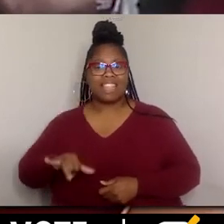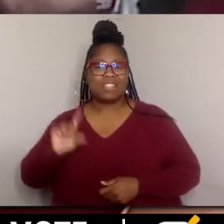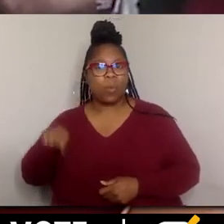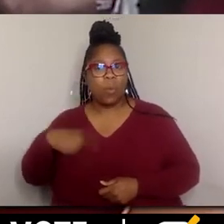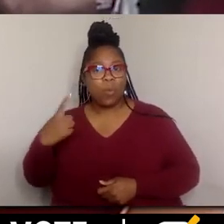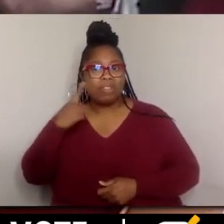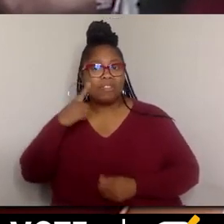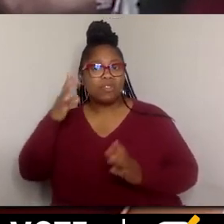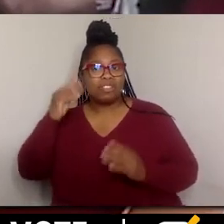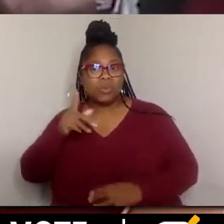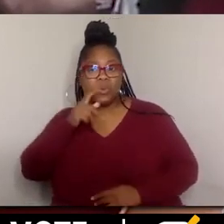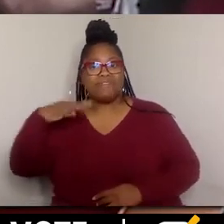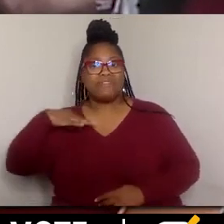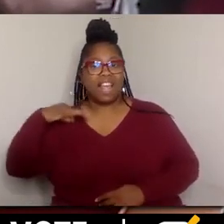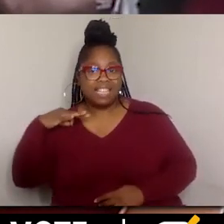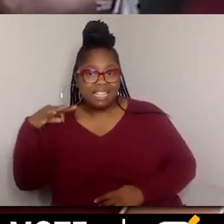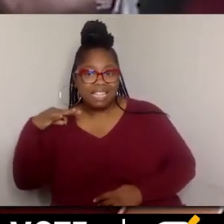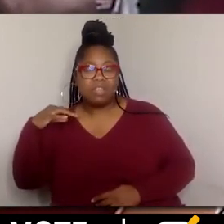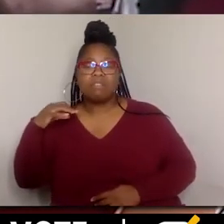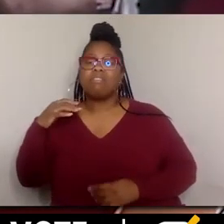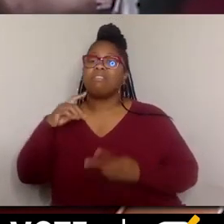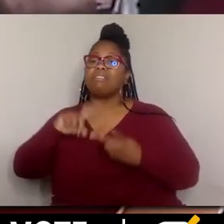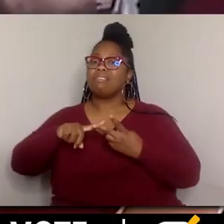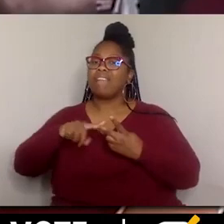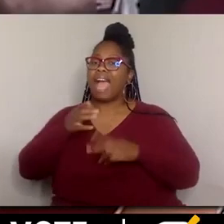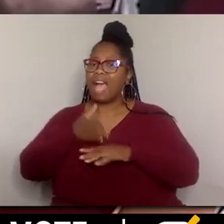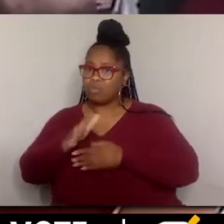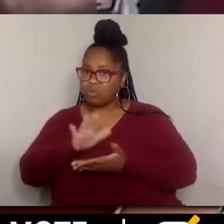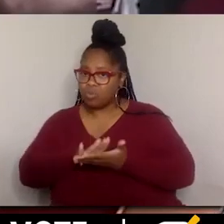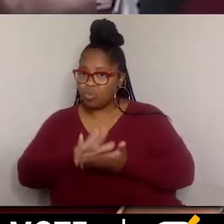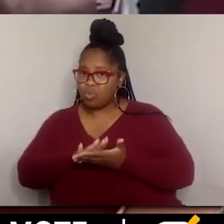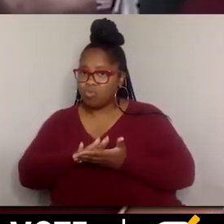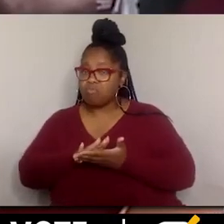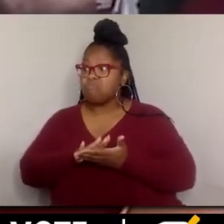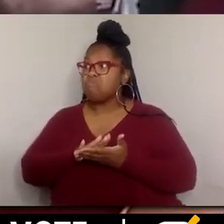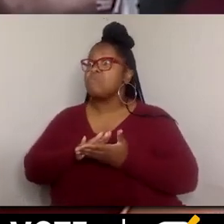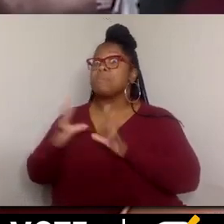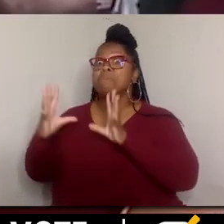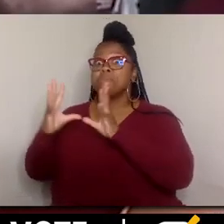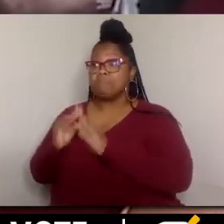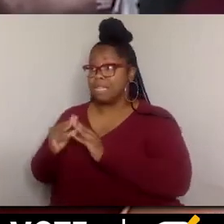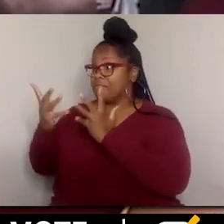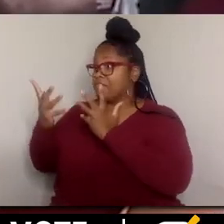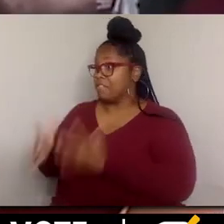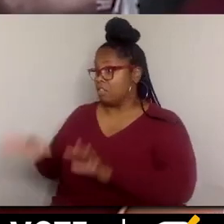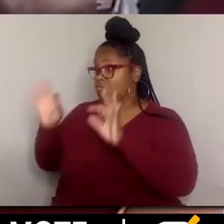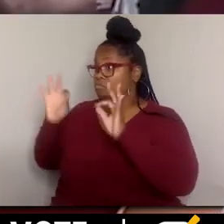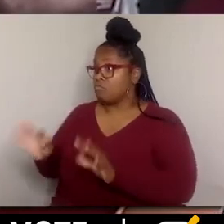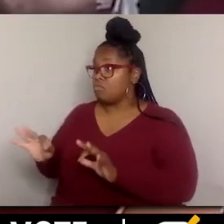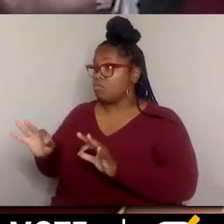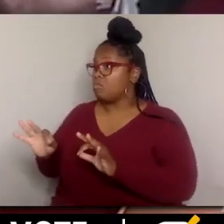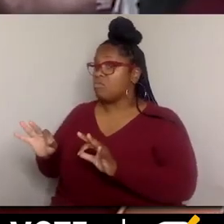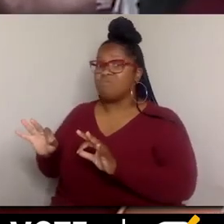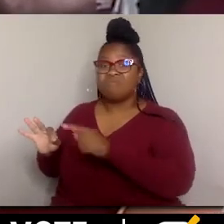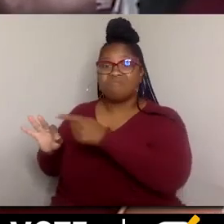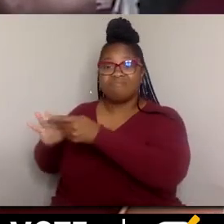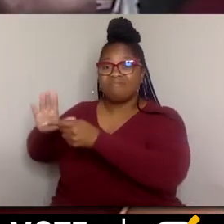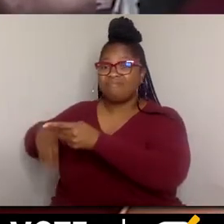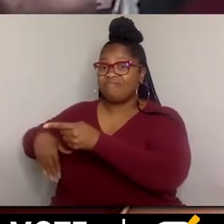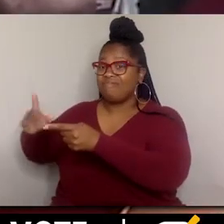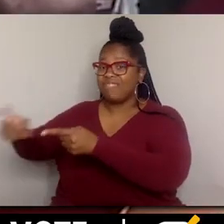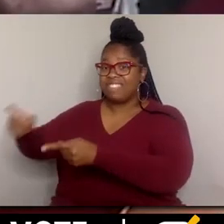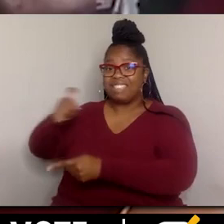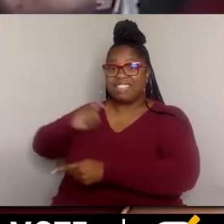and after school. We have met with the district, but they have yet to provide a plan with written